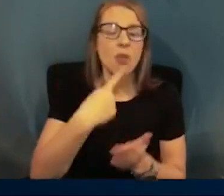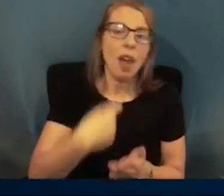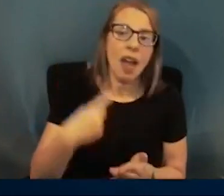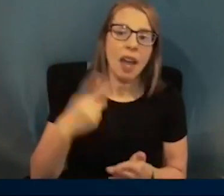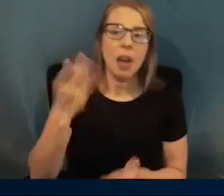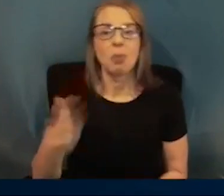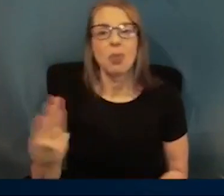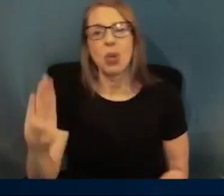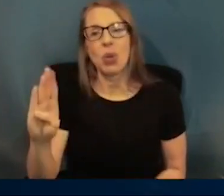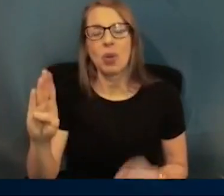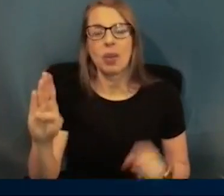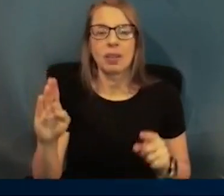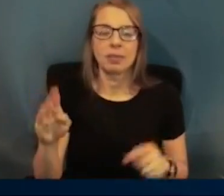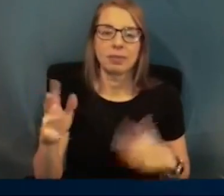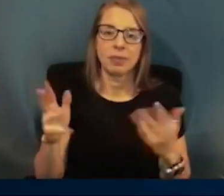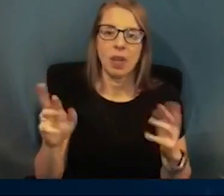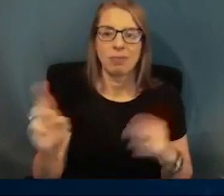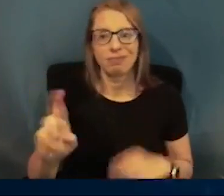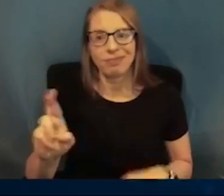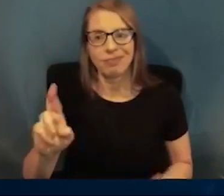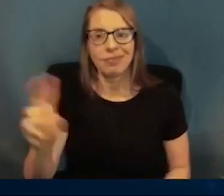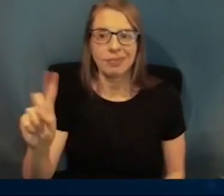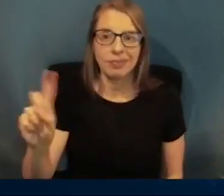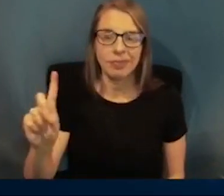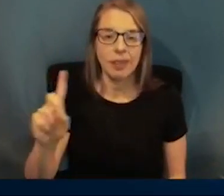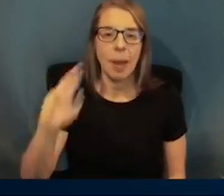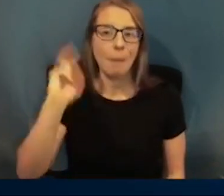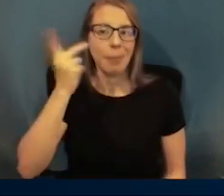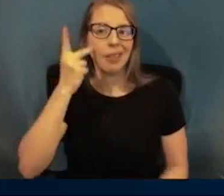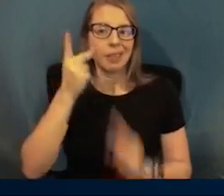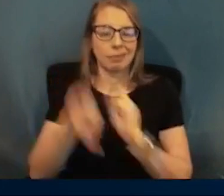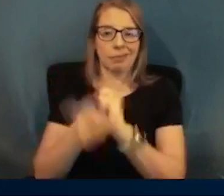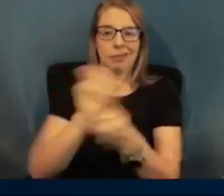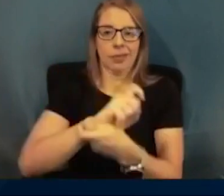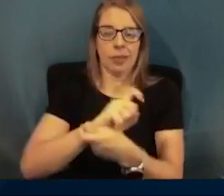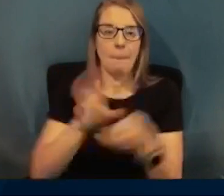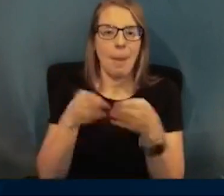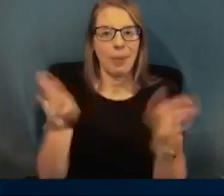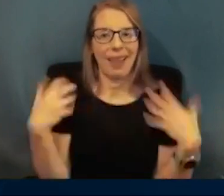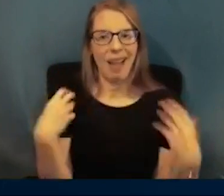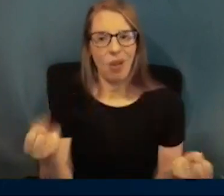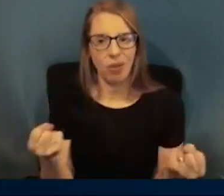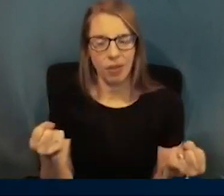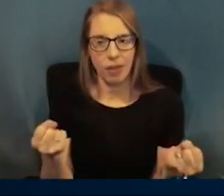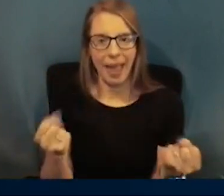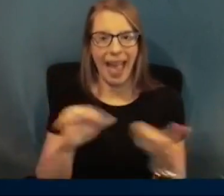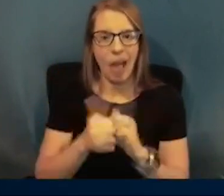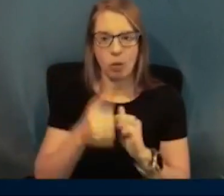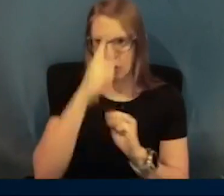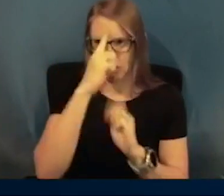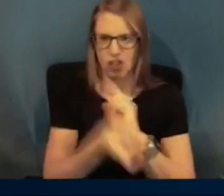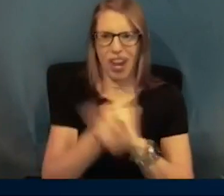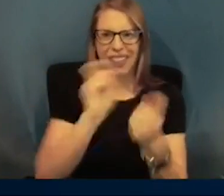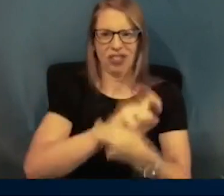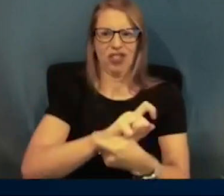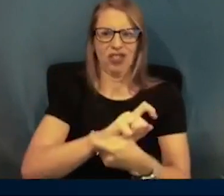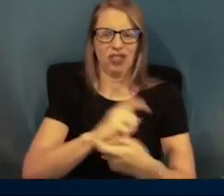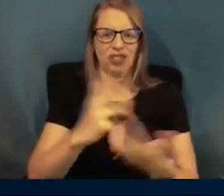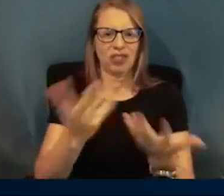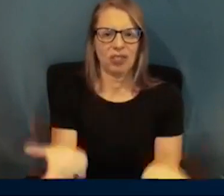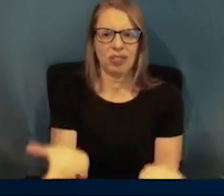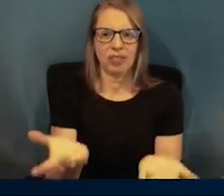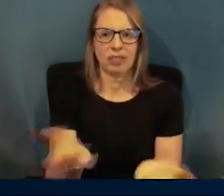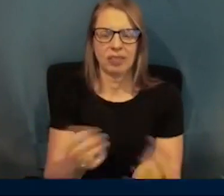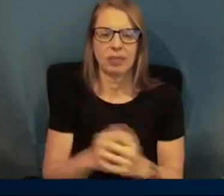do we change the narrative from politics to public health to get more people vaccinated and masked? Dr. Hawkinson, that's why we have you on every day.